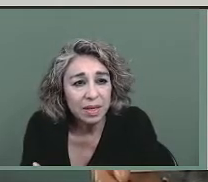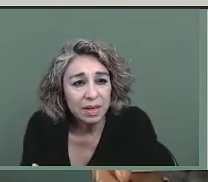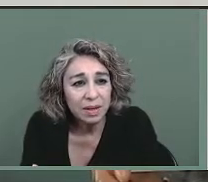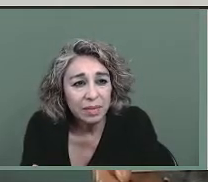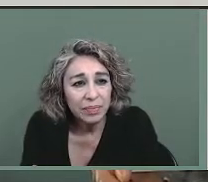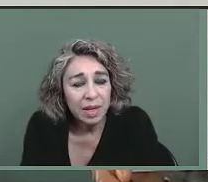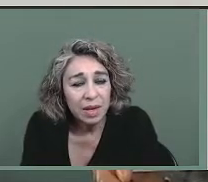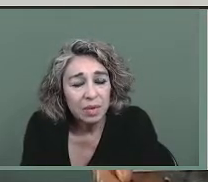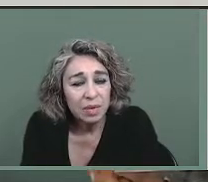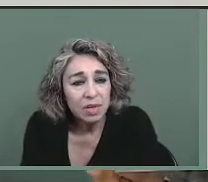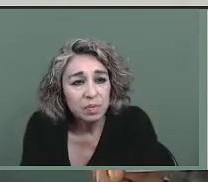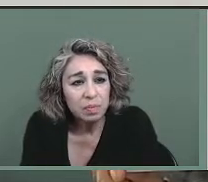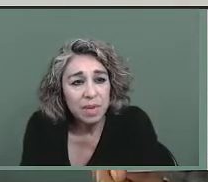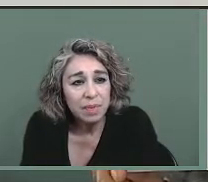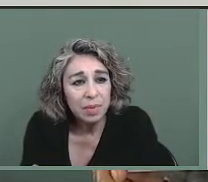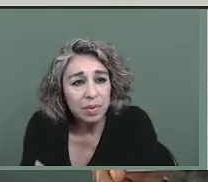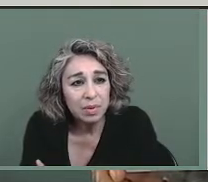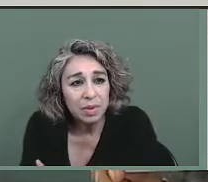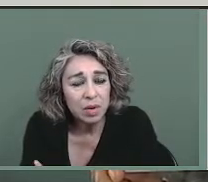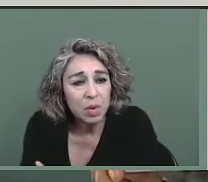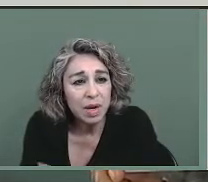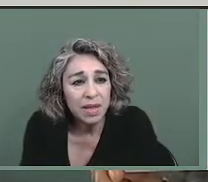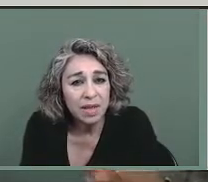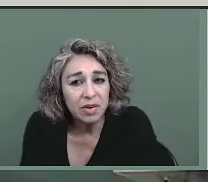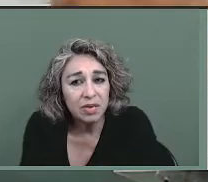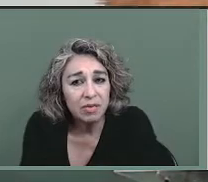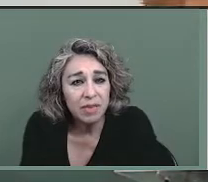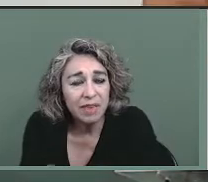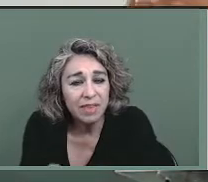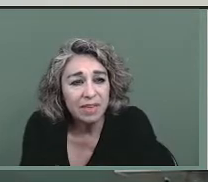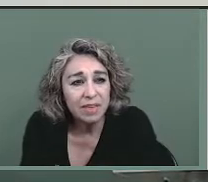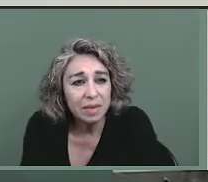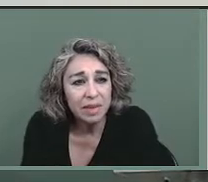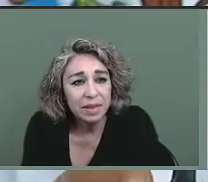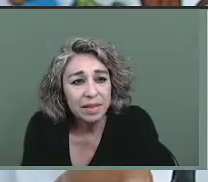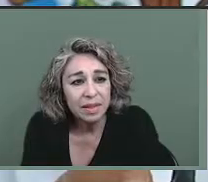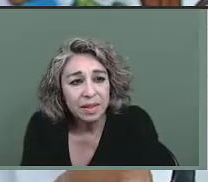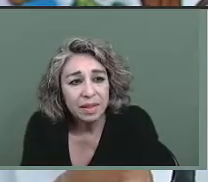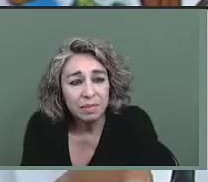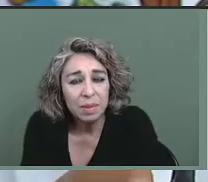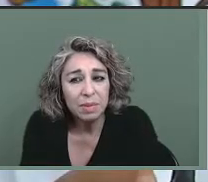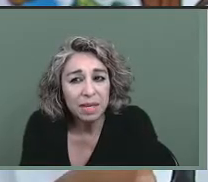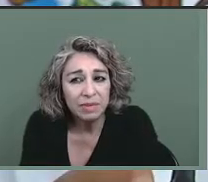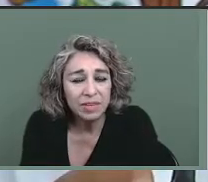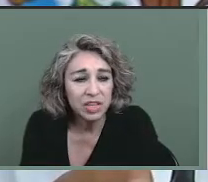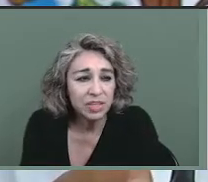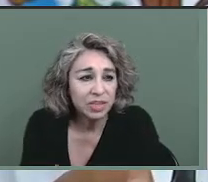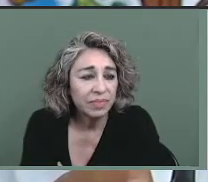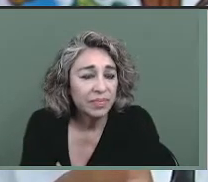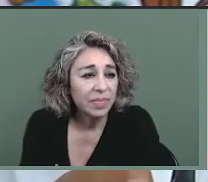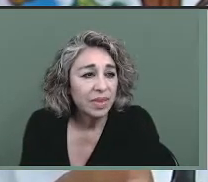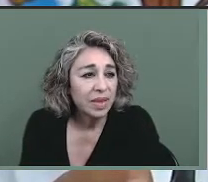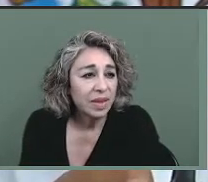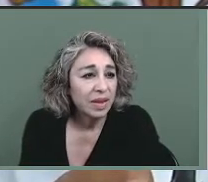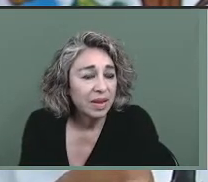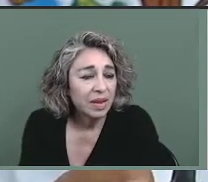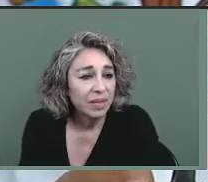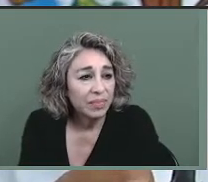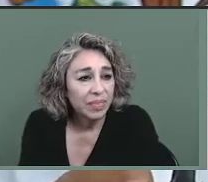public, there's people that are working that earn $5,000 a month, public officials.